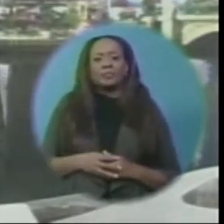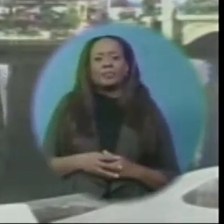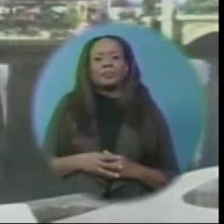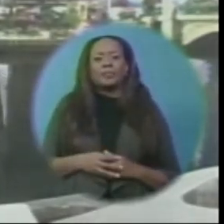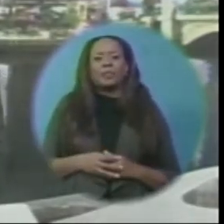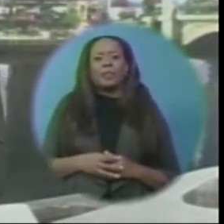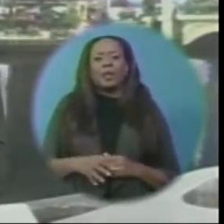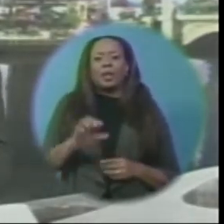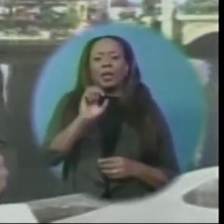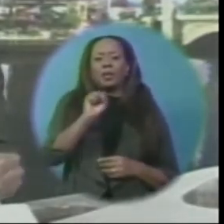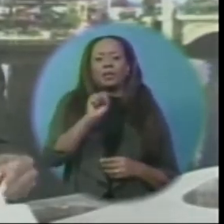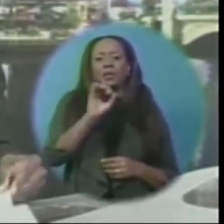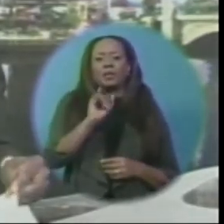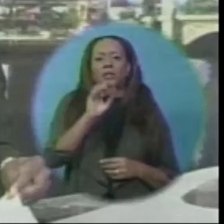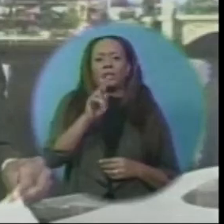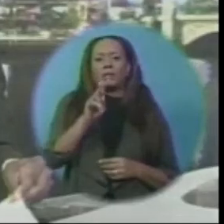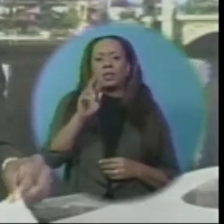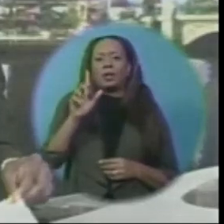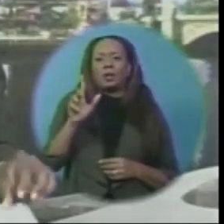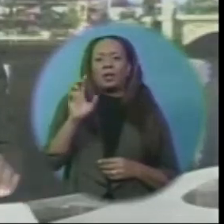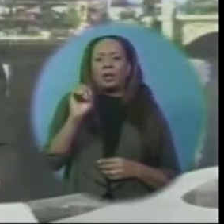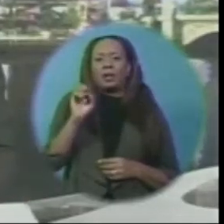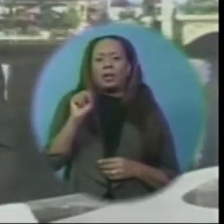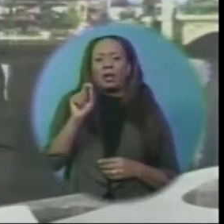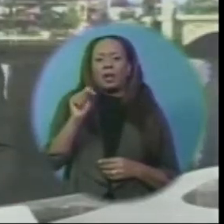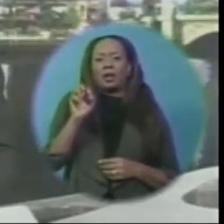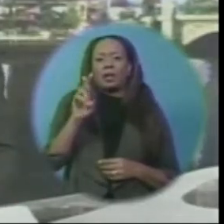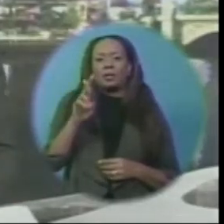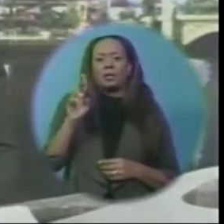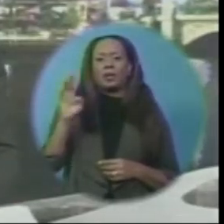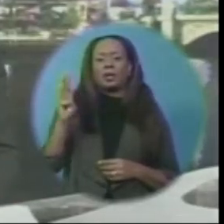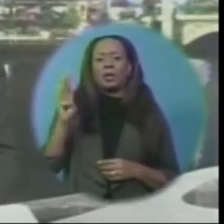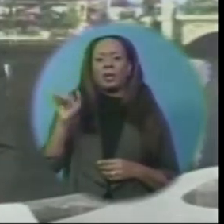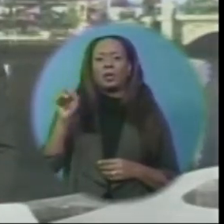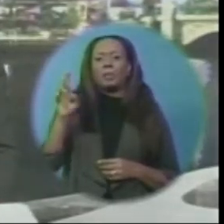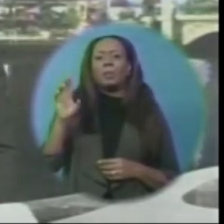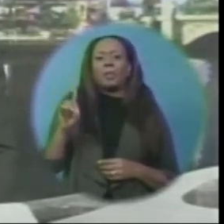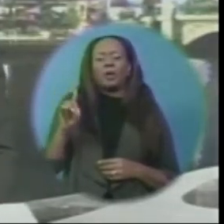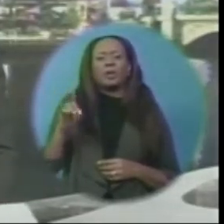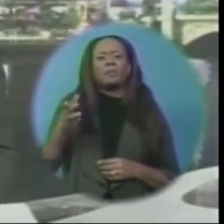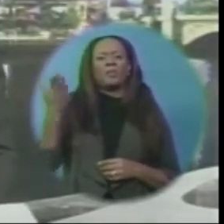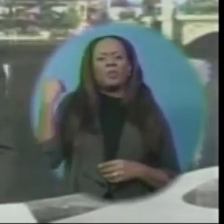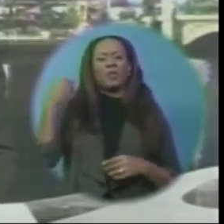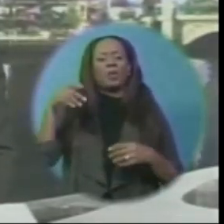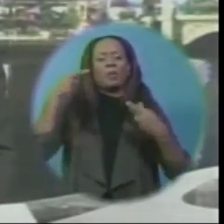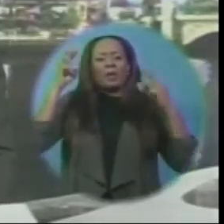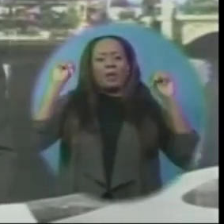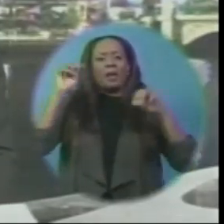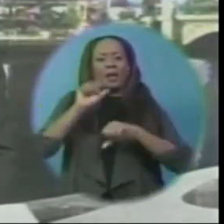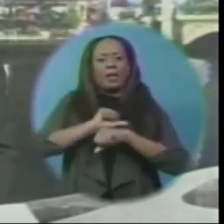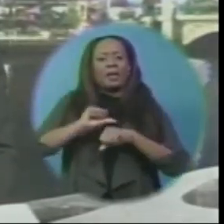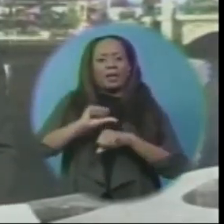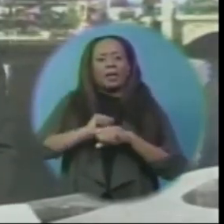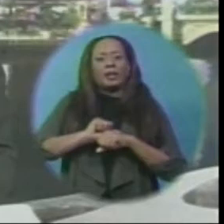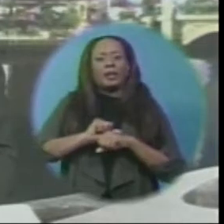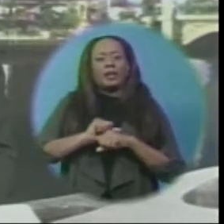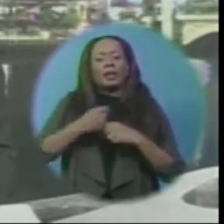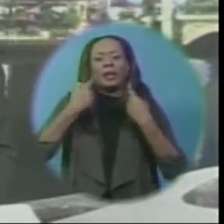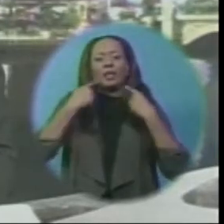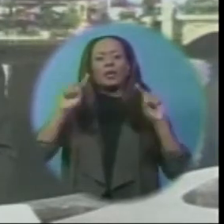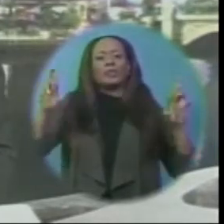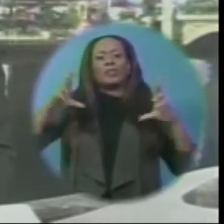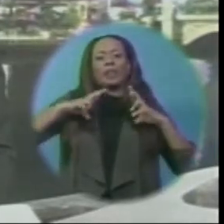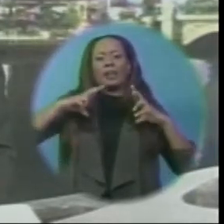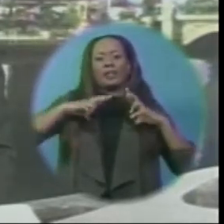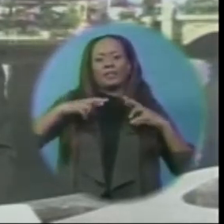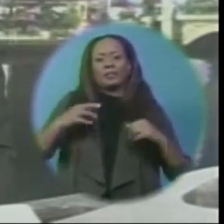Sylvester Bryant Byrd, who served as the 2nd Prime Minister of Antigua and Barbuda, has announced his retirement from active politics. Sylvester, who was